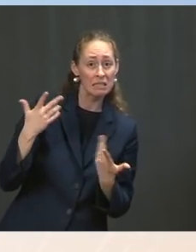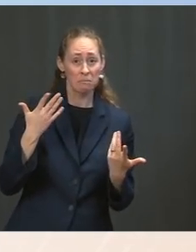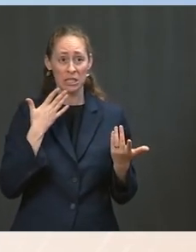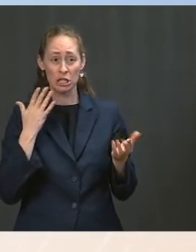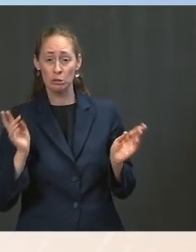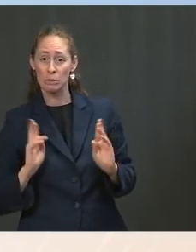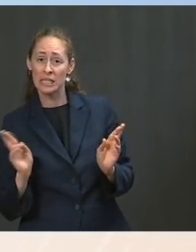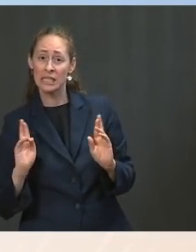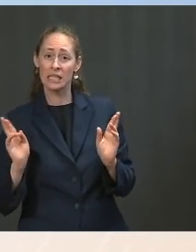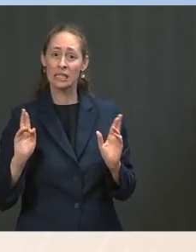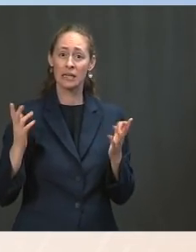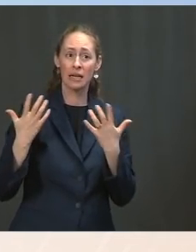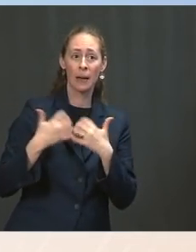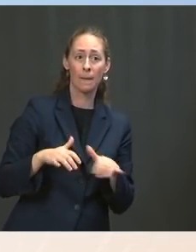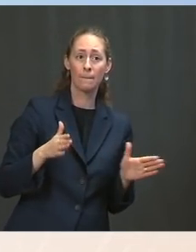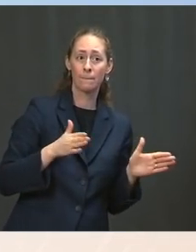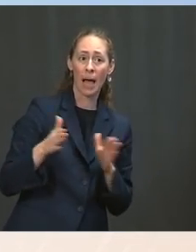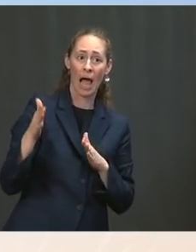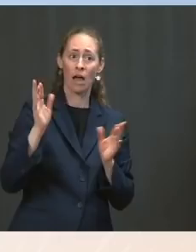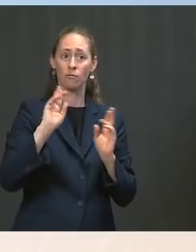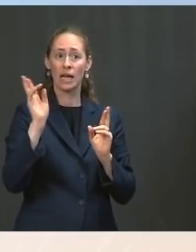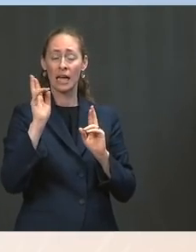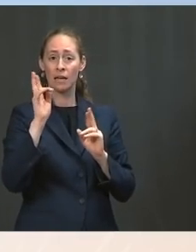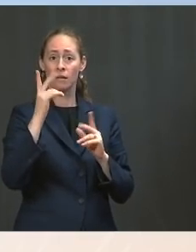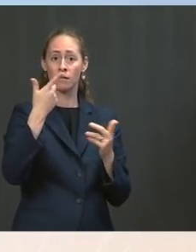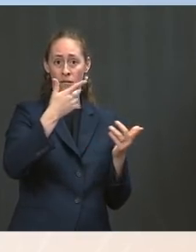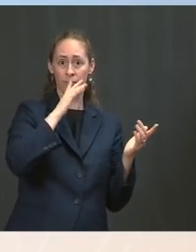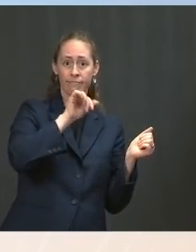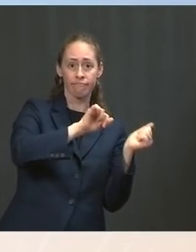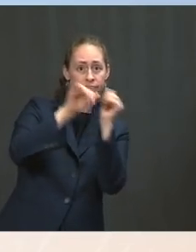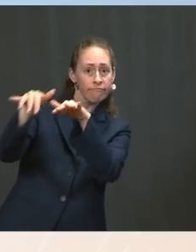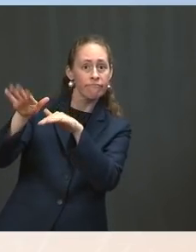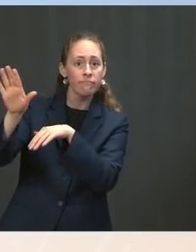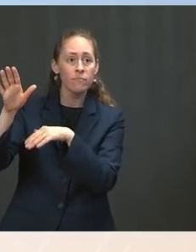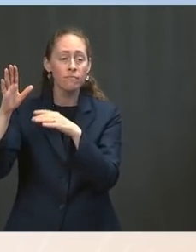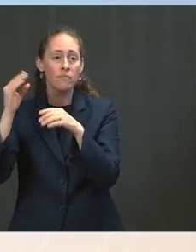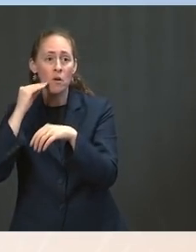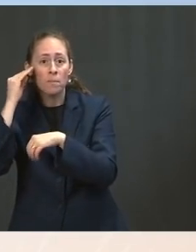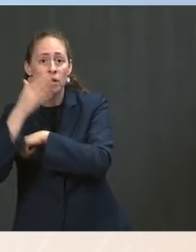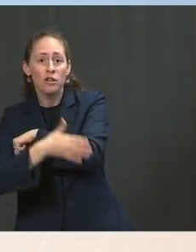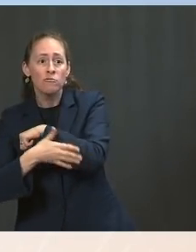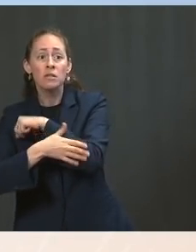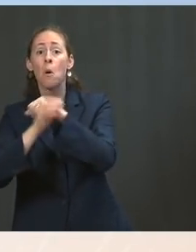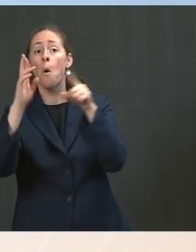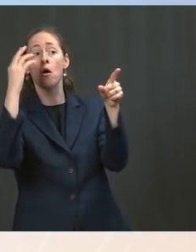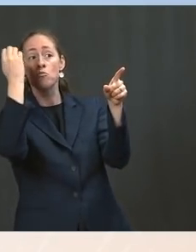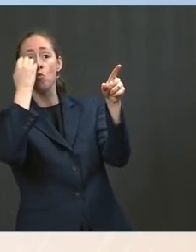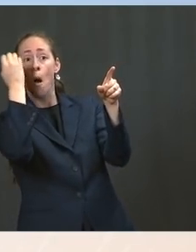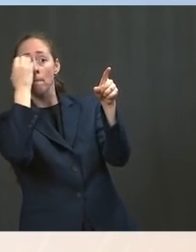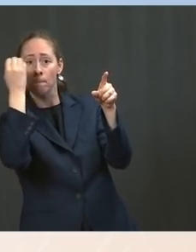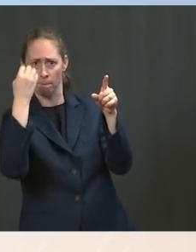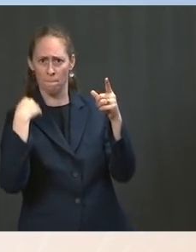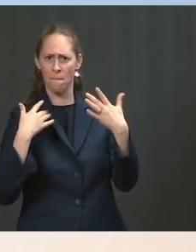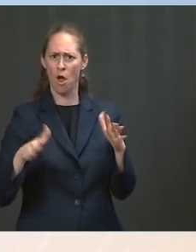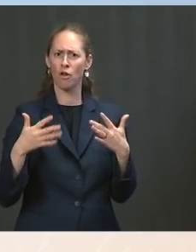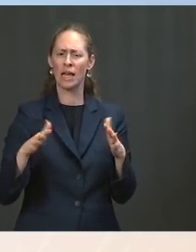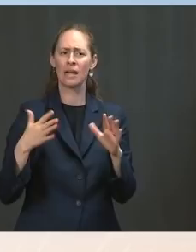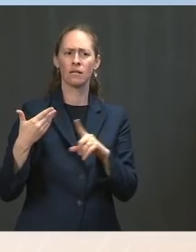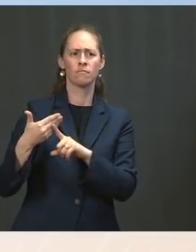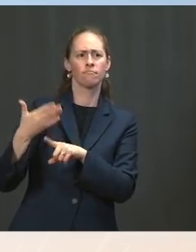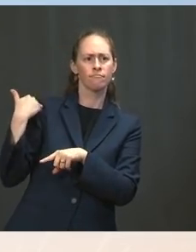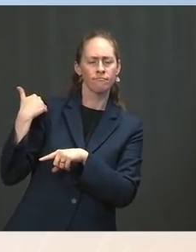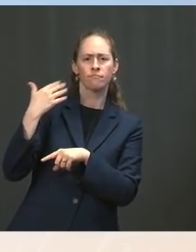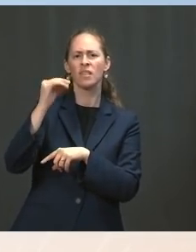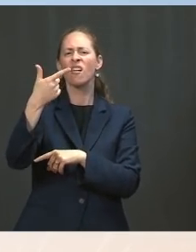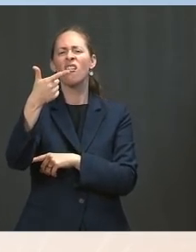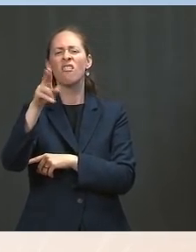contingency planning in both the Gulf and in Europe. As it turns out, we have been able to produce a throughput that exceeded